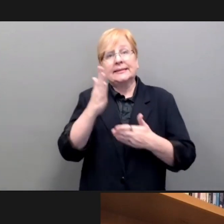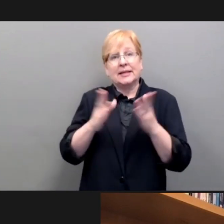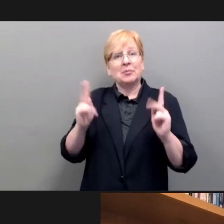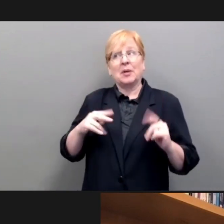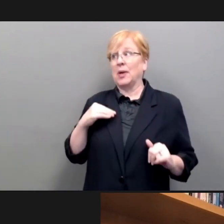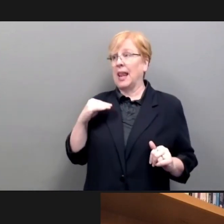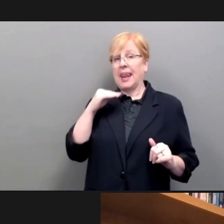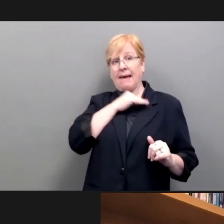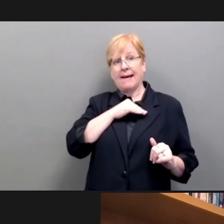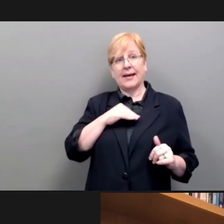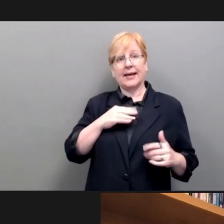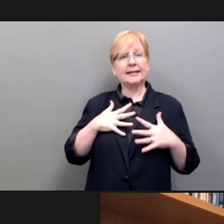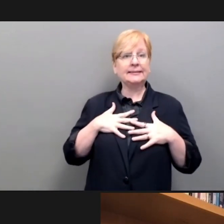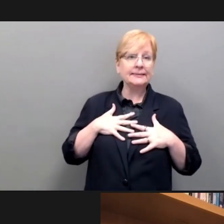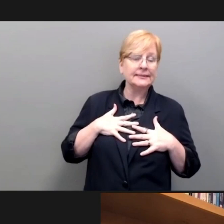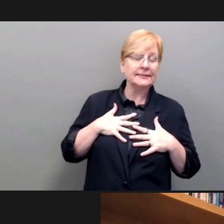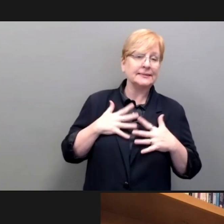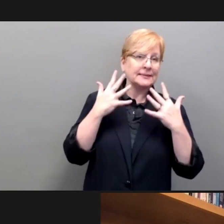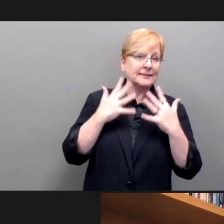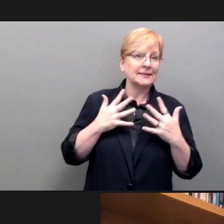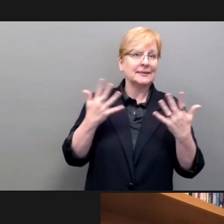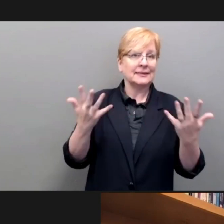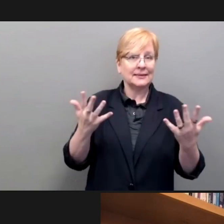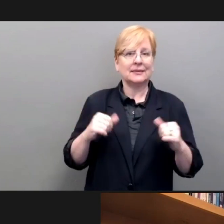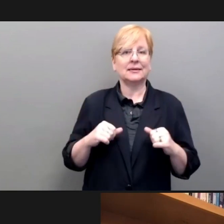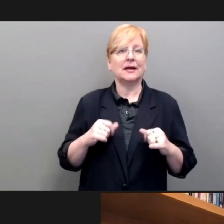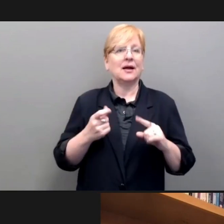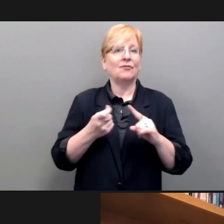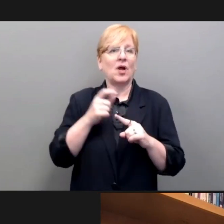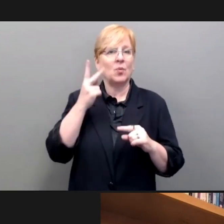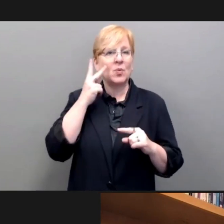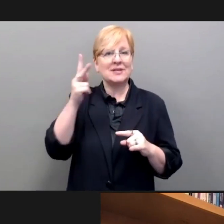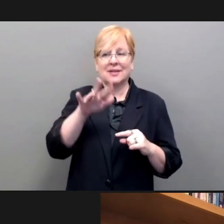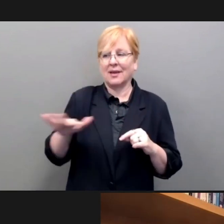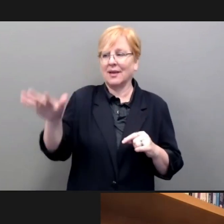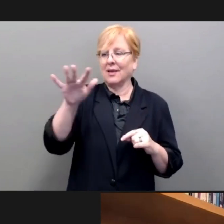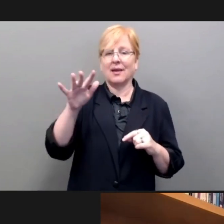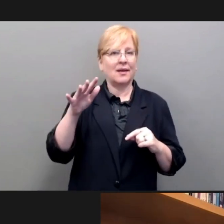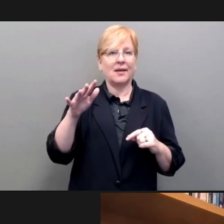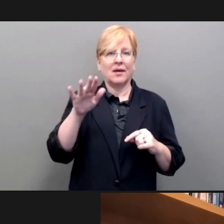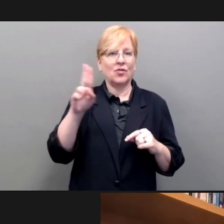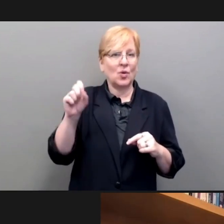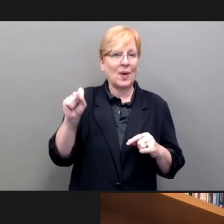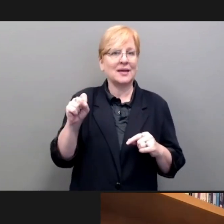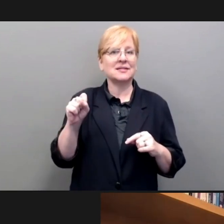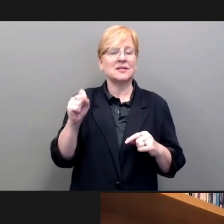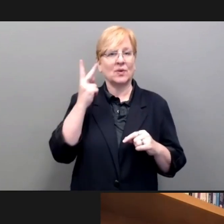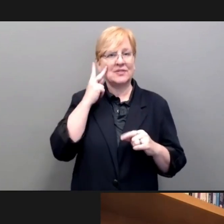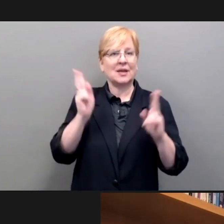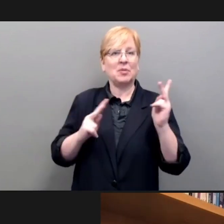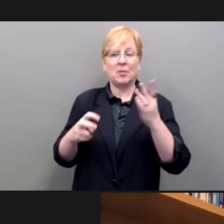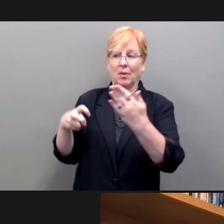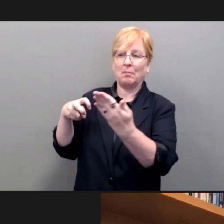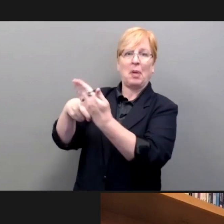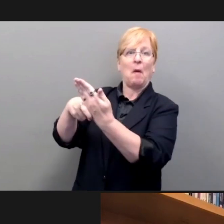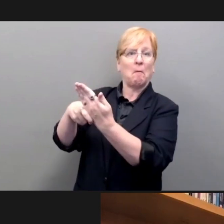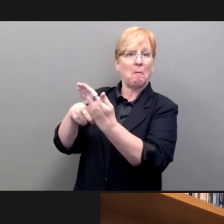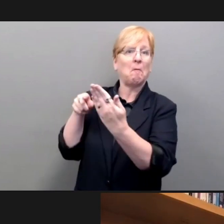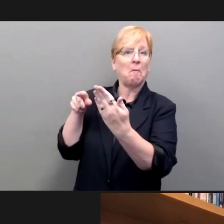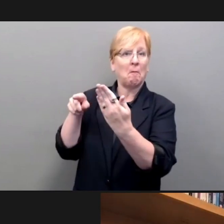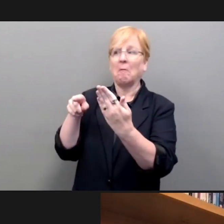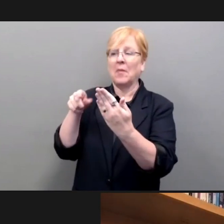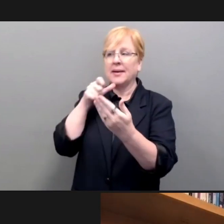the national and worldwide trends where we've seen individuals cited and not allowed to be on